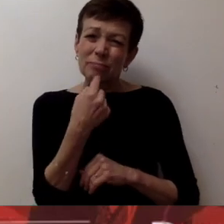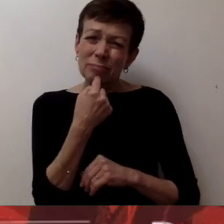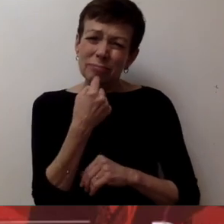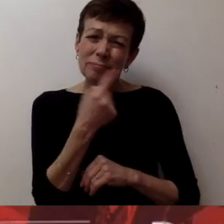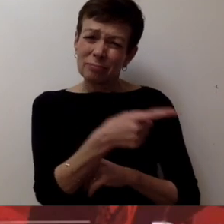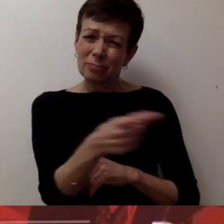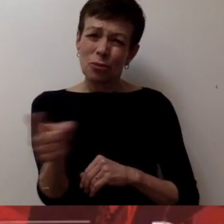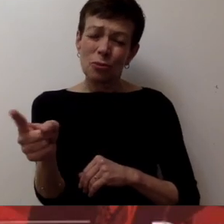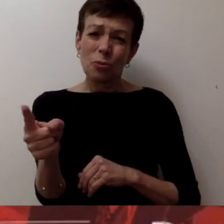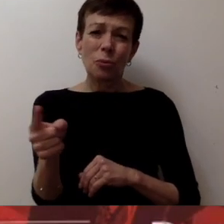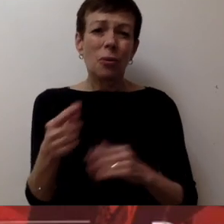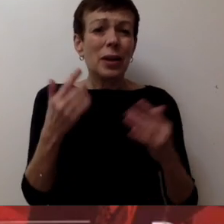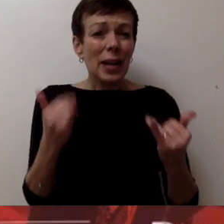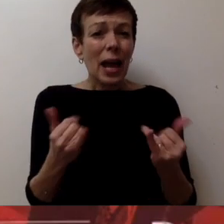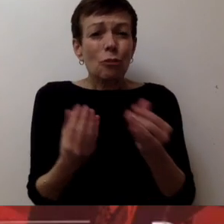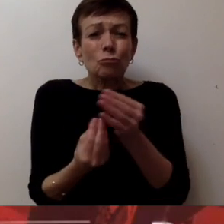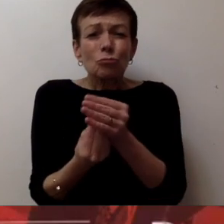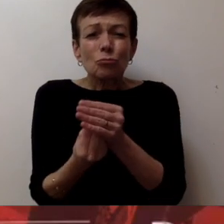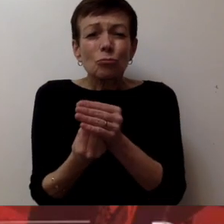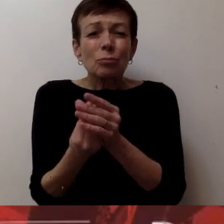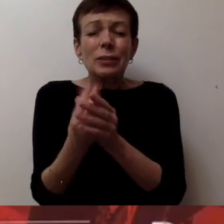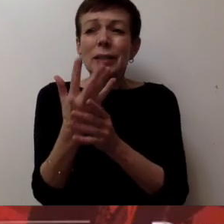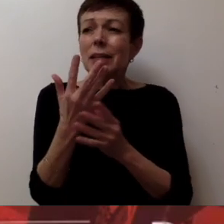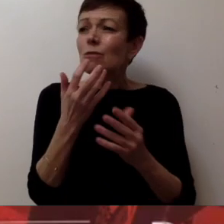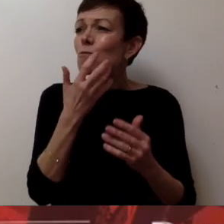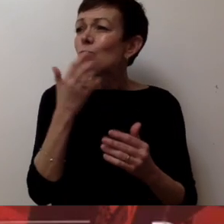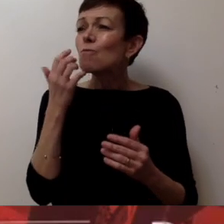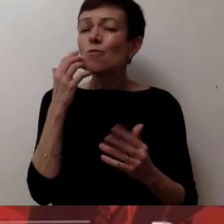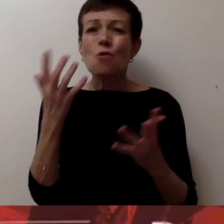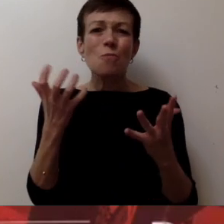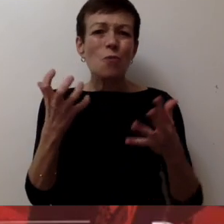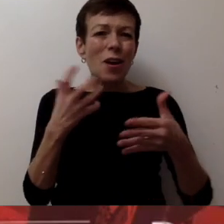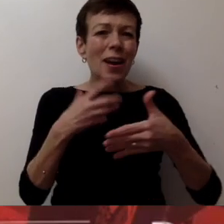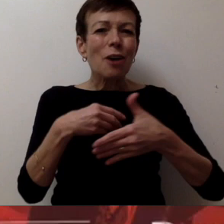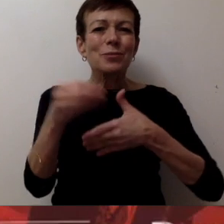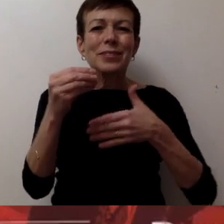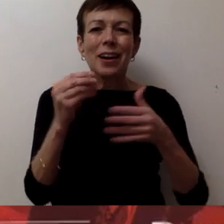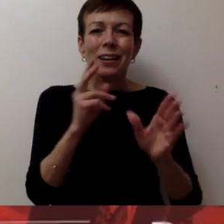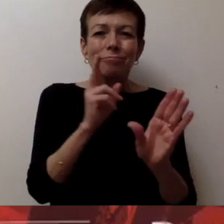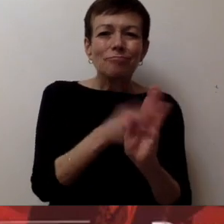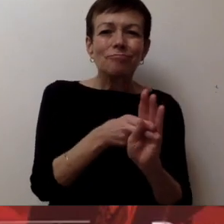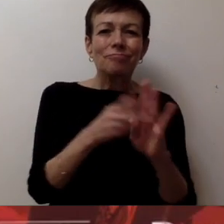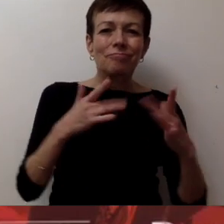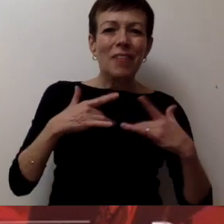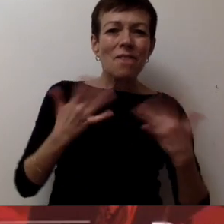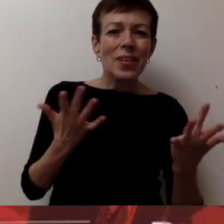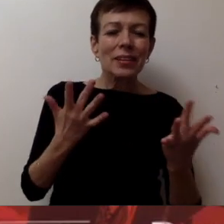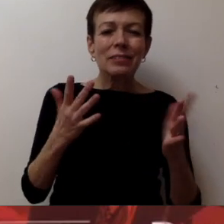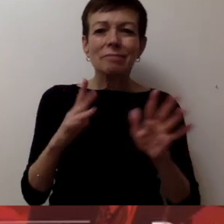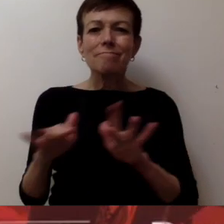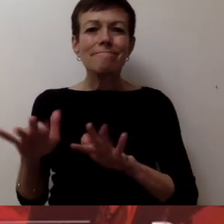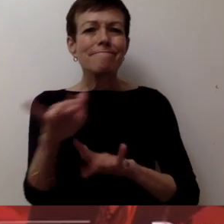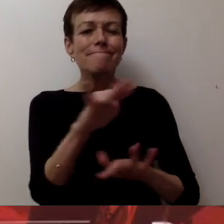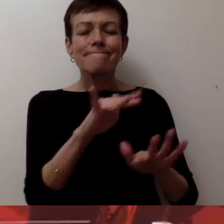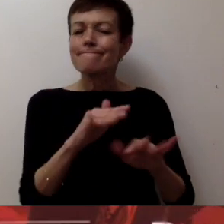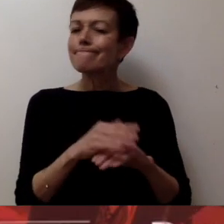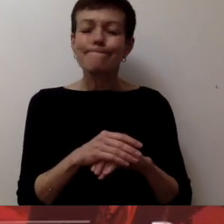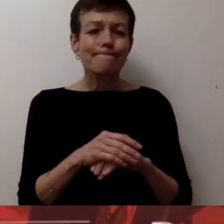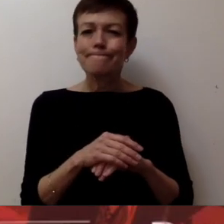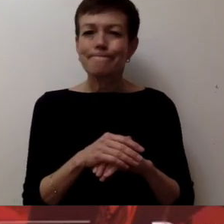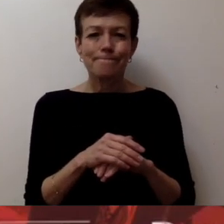are disappointing, especially as the temperature begins to rise and we start looking forward to our spring and summer events in our community.